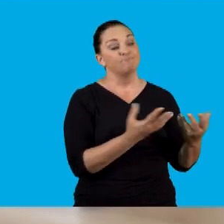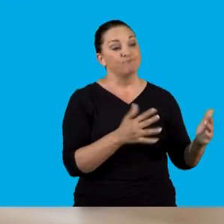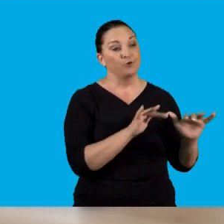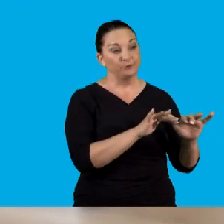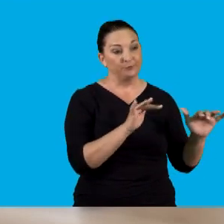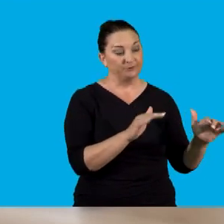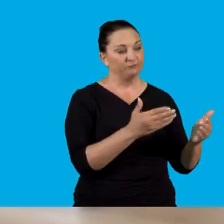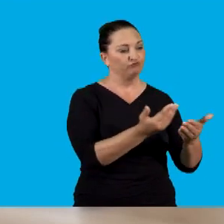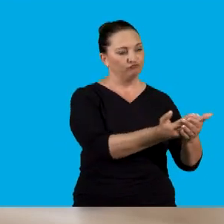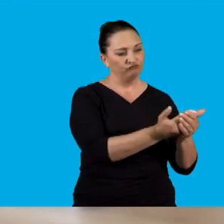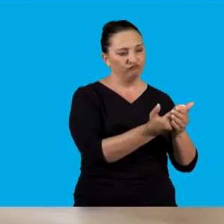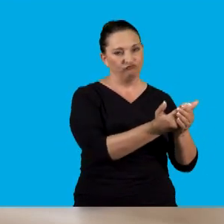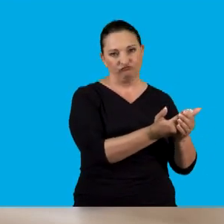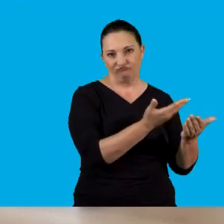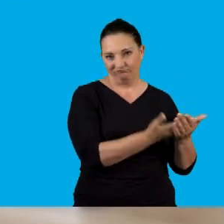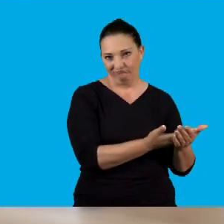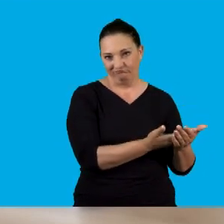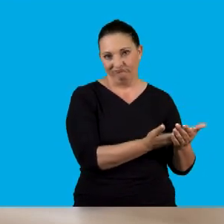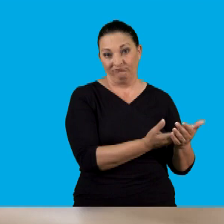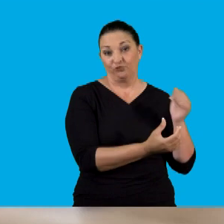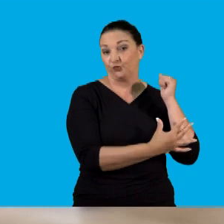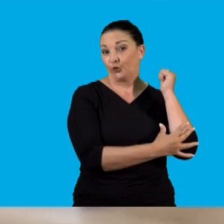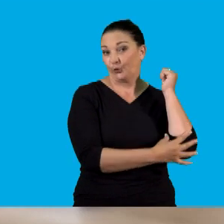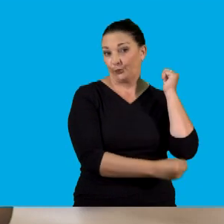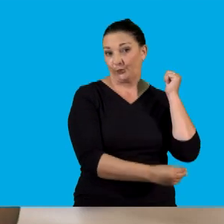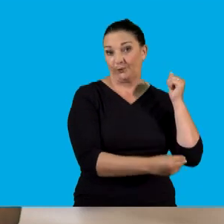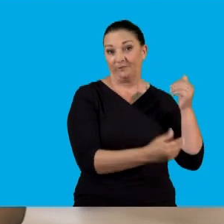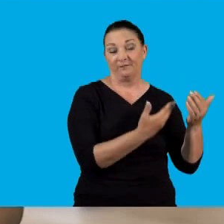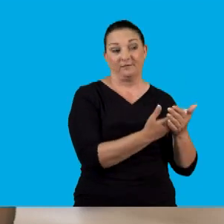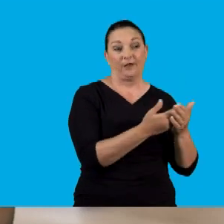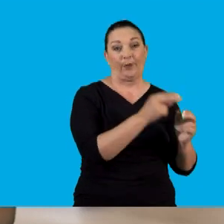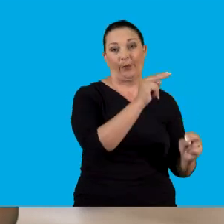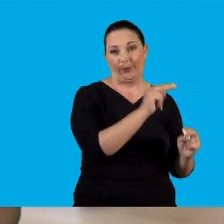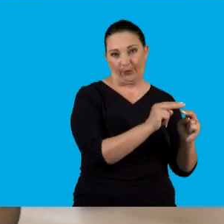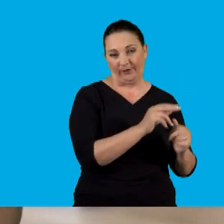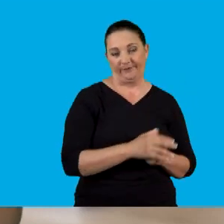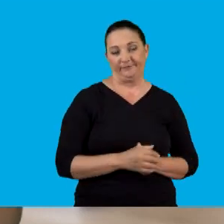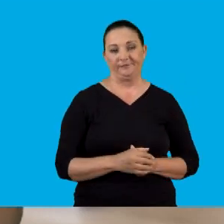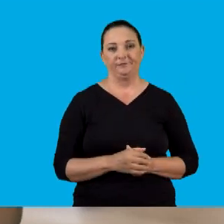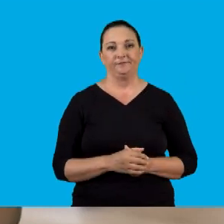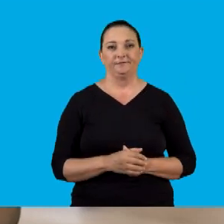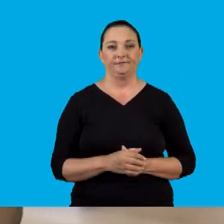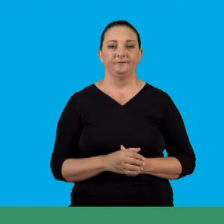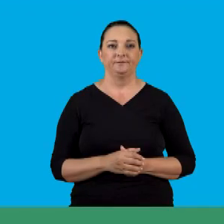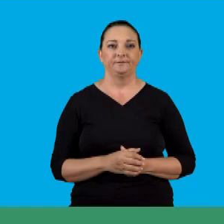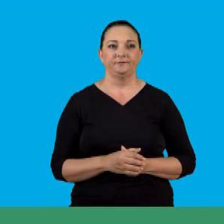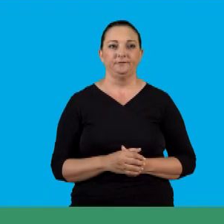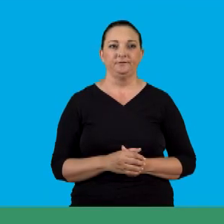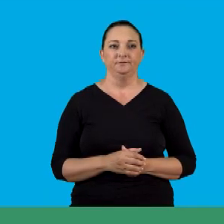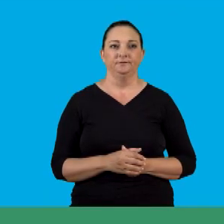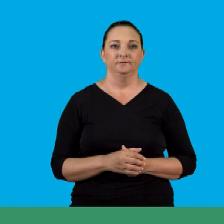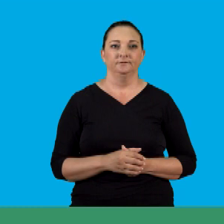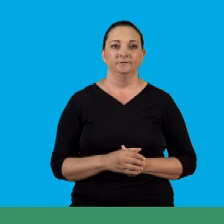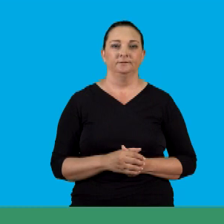care of, then probably the poverty will be alleviated. Provide various